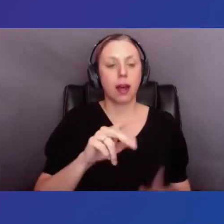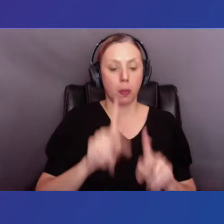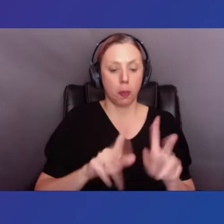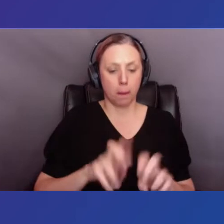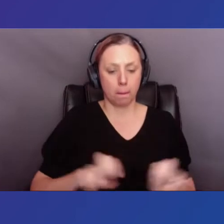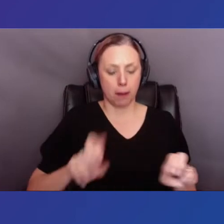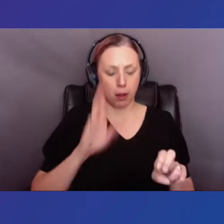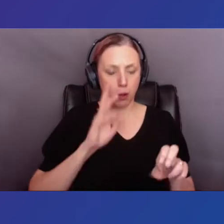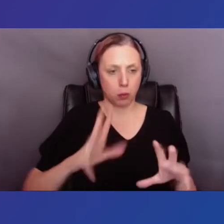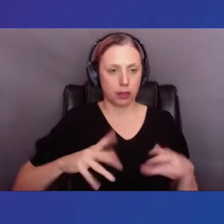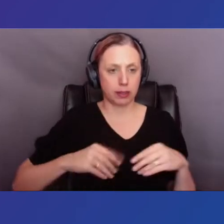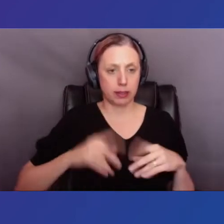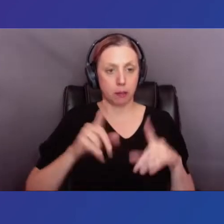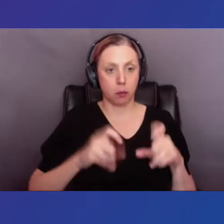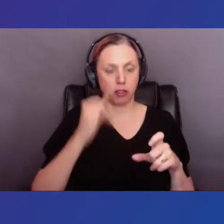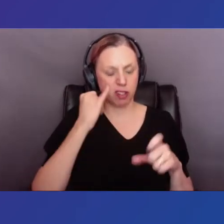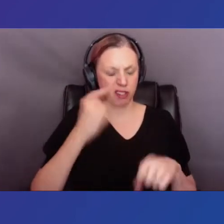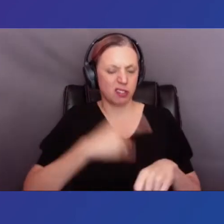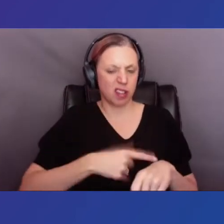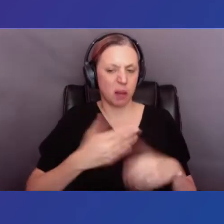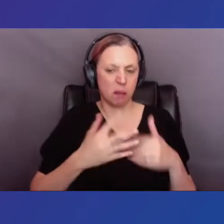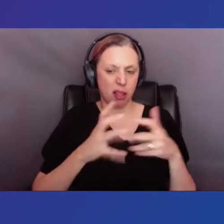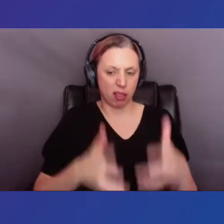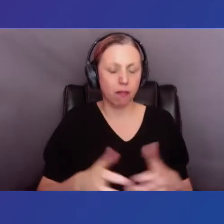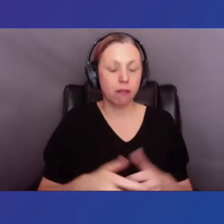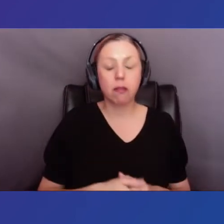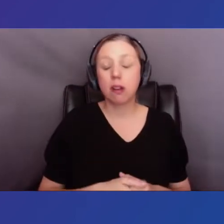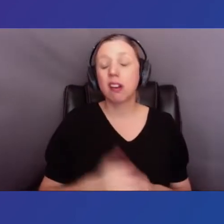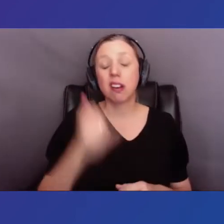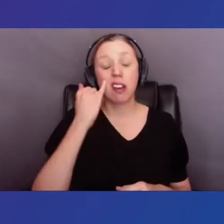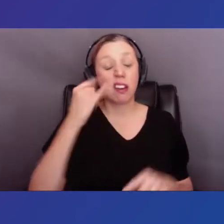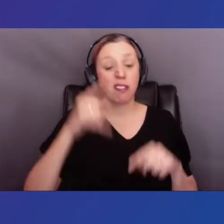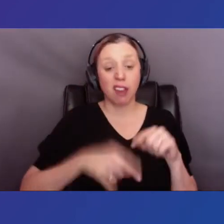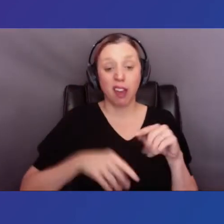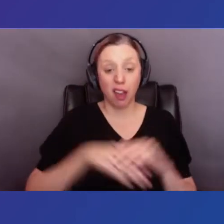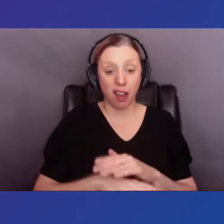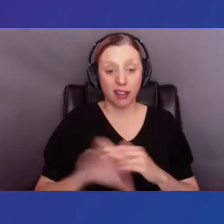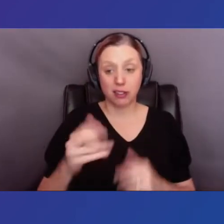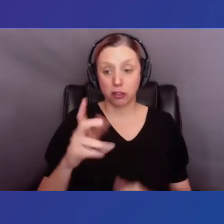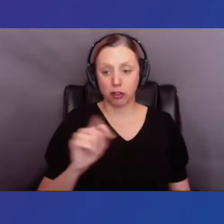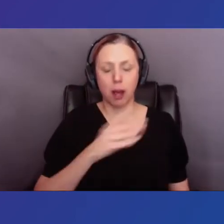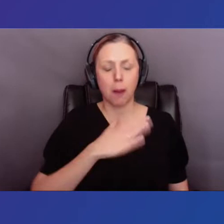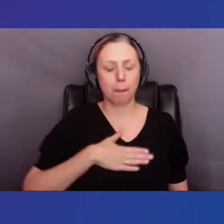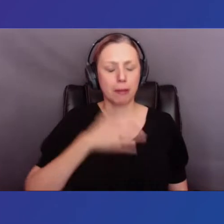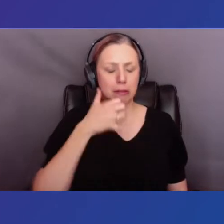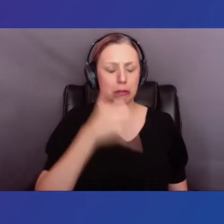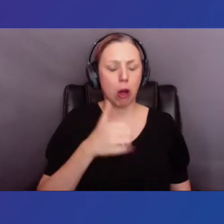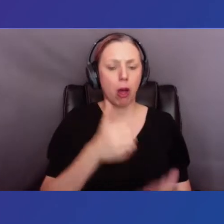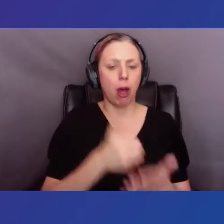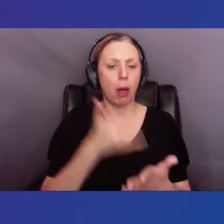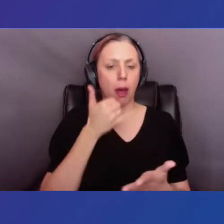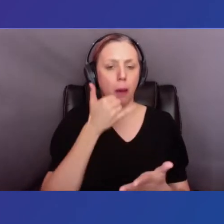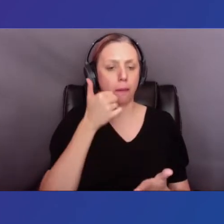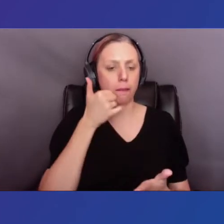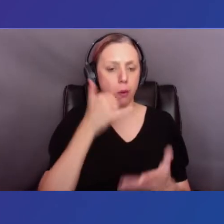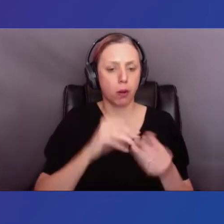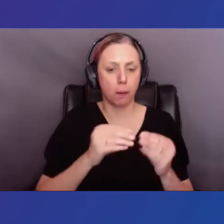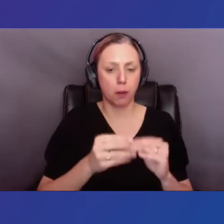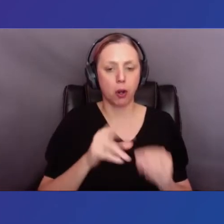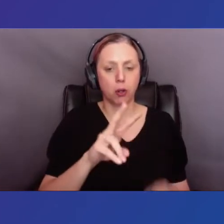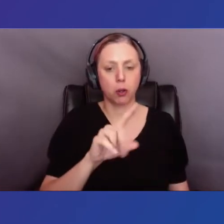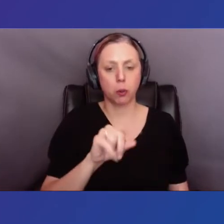time allows. If you're not able to access the chat, please call our helpline at